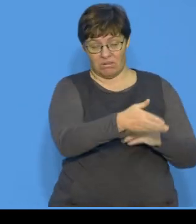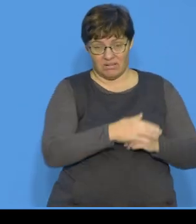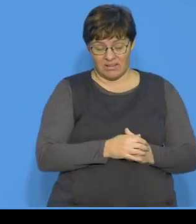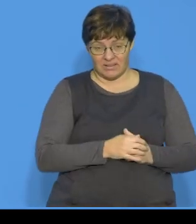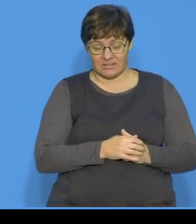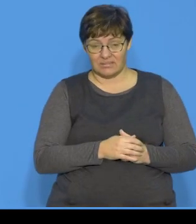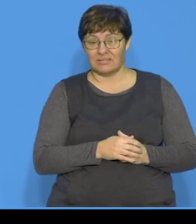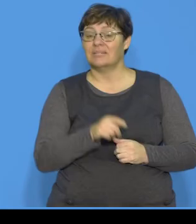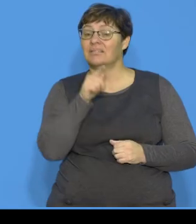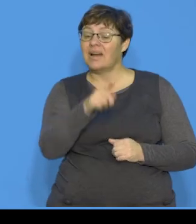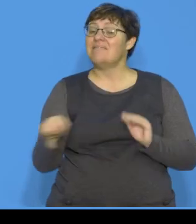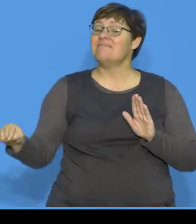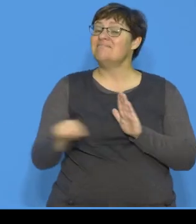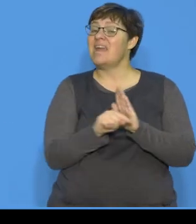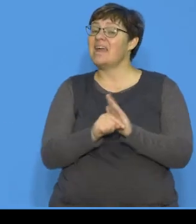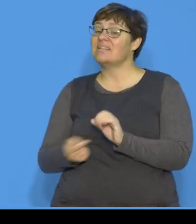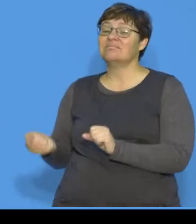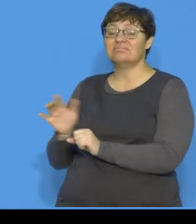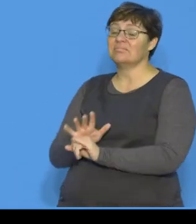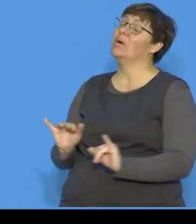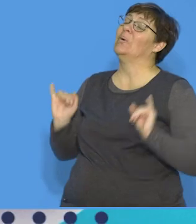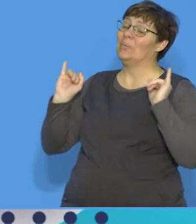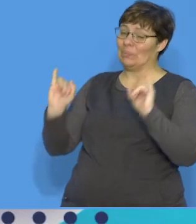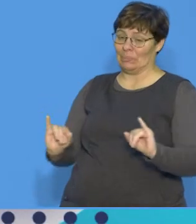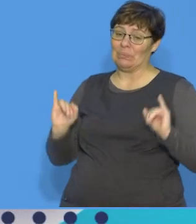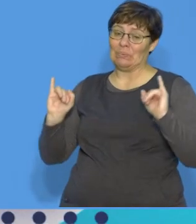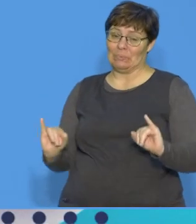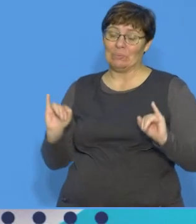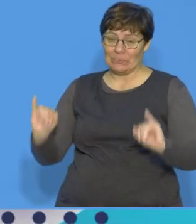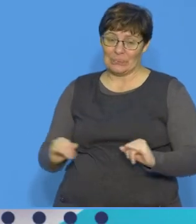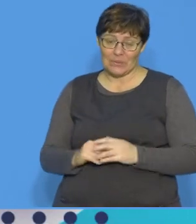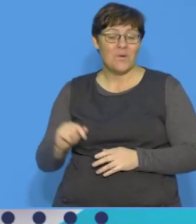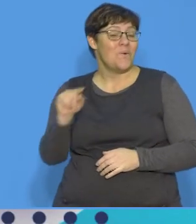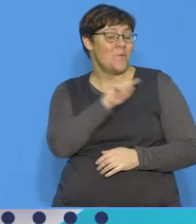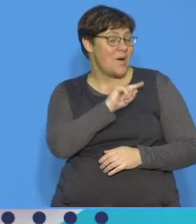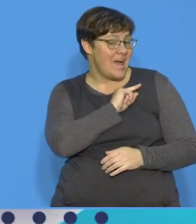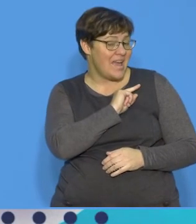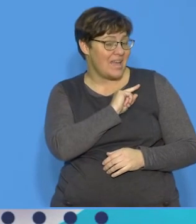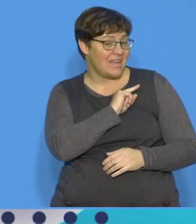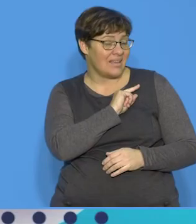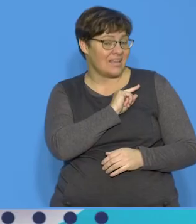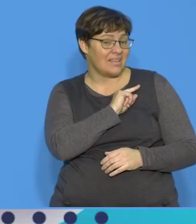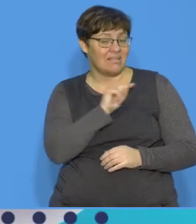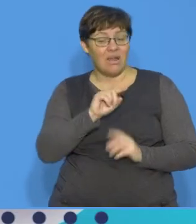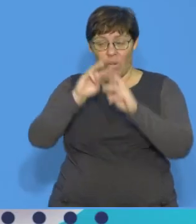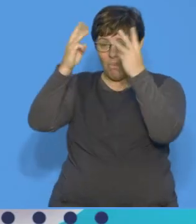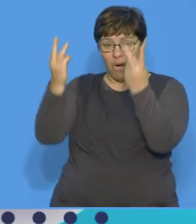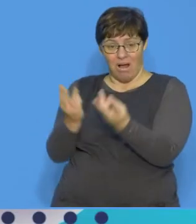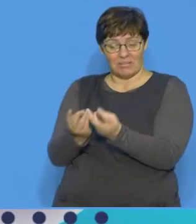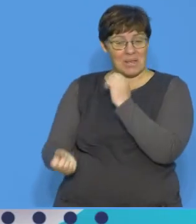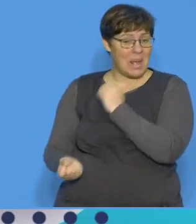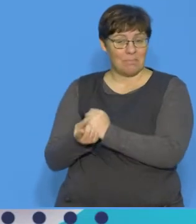are serious consequences for us in terms of what is going to happen to the